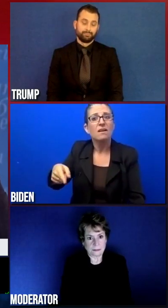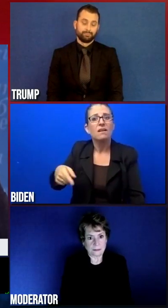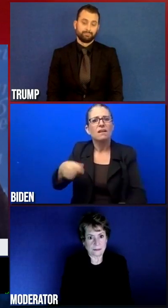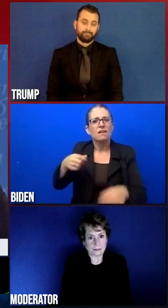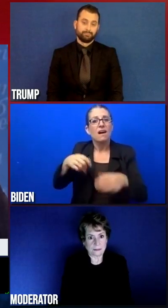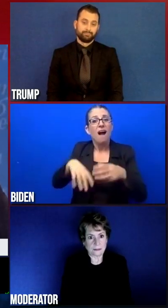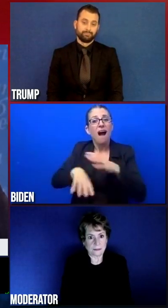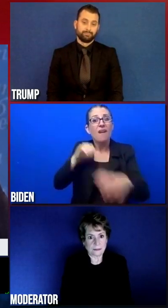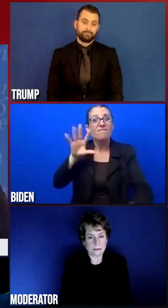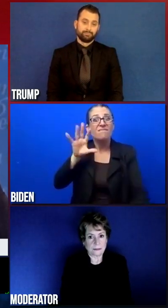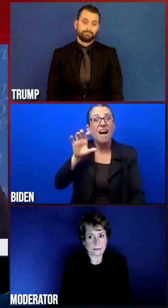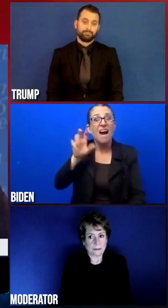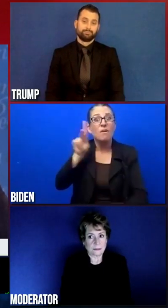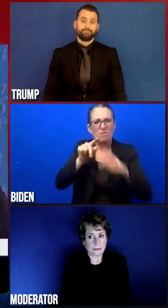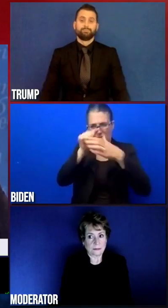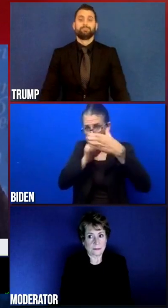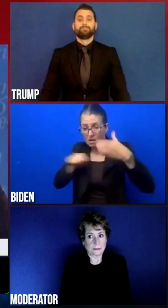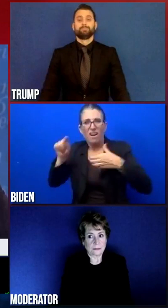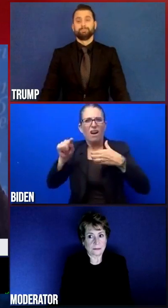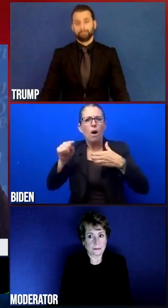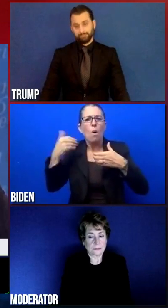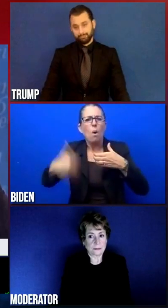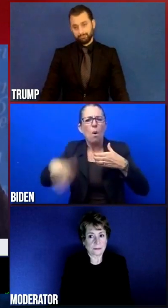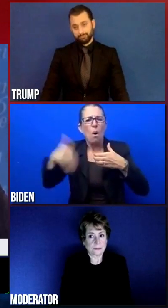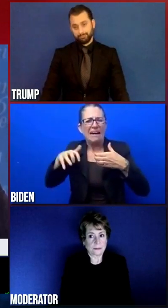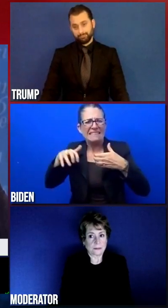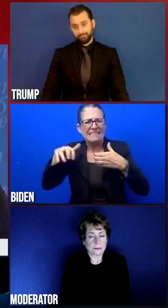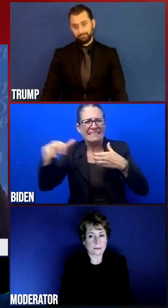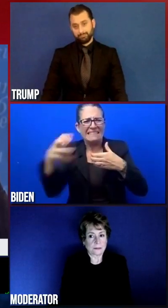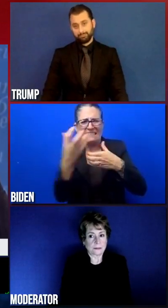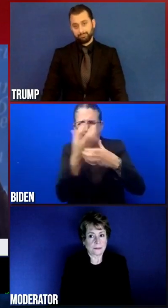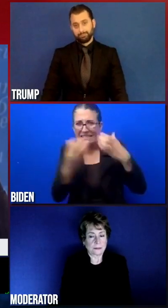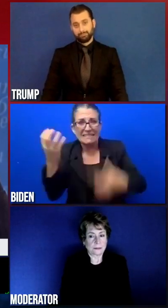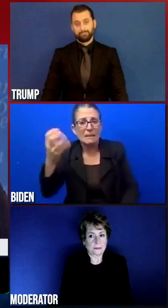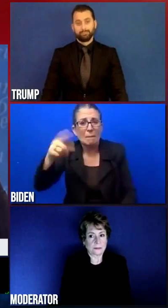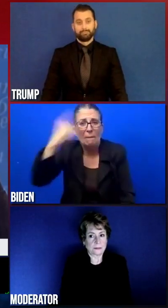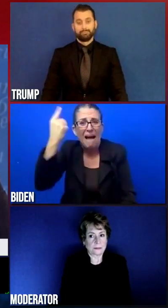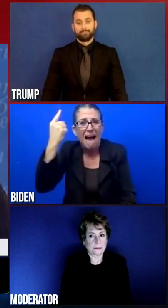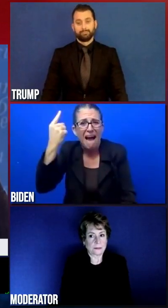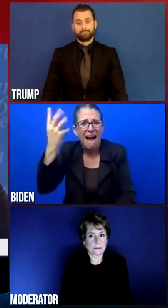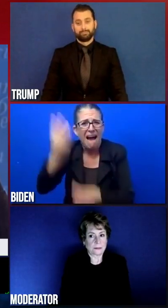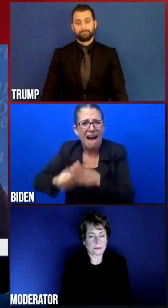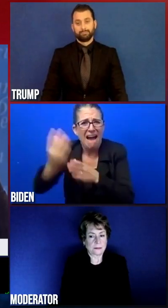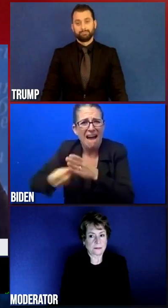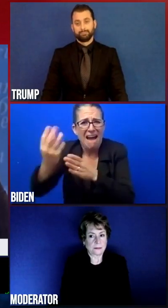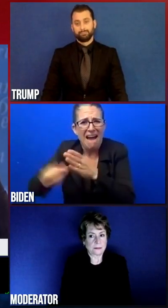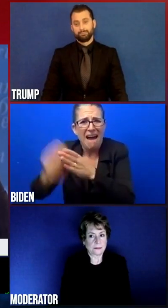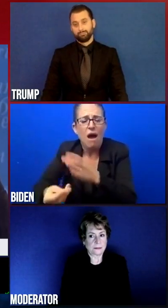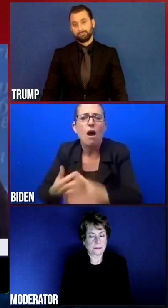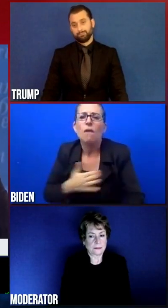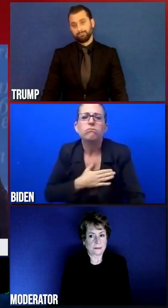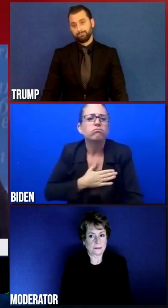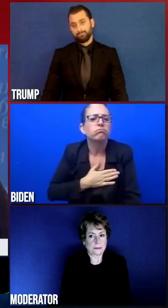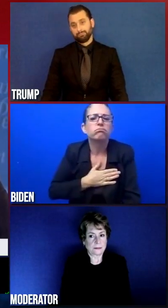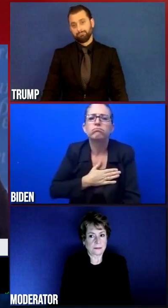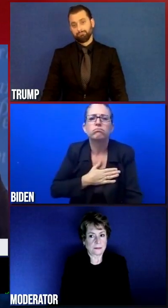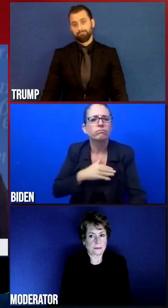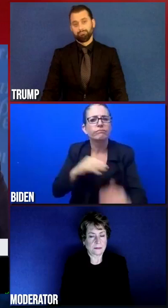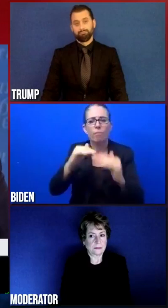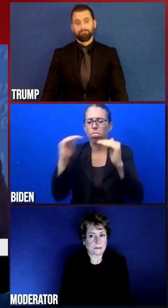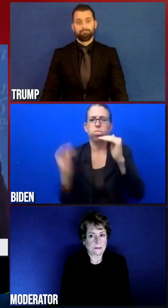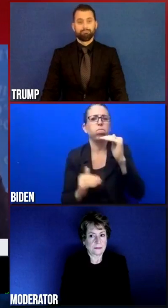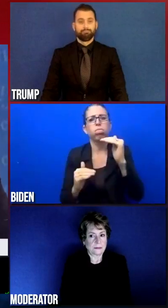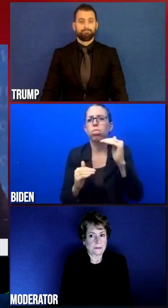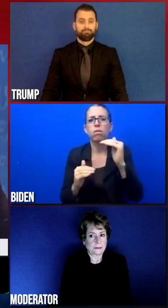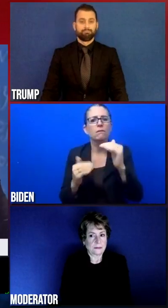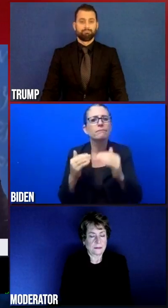a savior of African Americans. This man cares at all. This man's done virtually nothing. Look, the fact is that